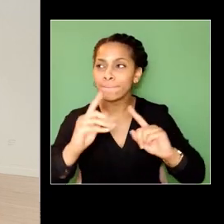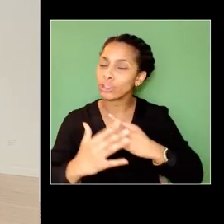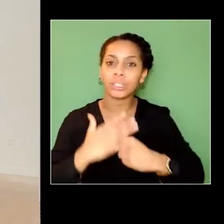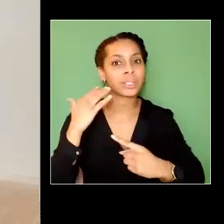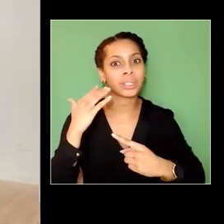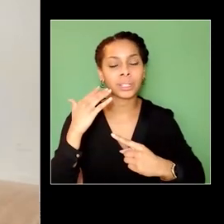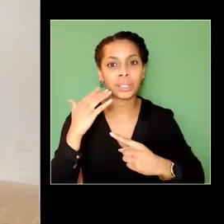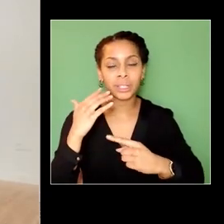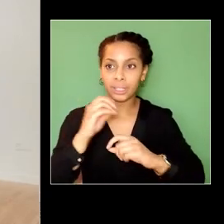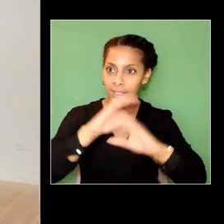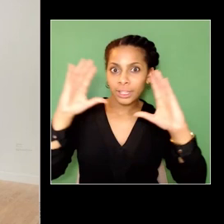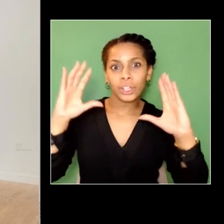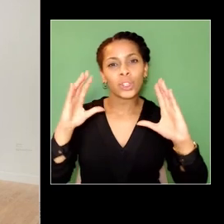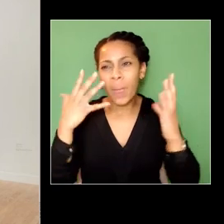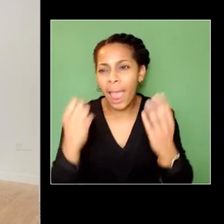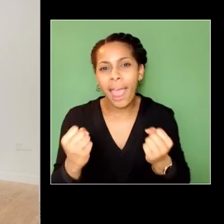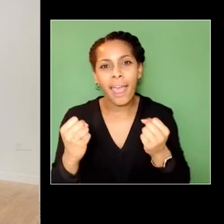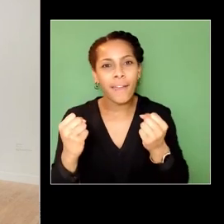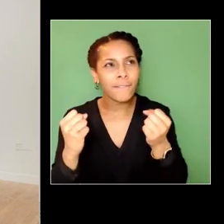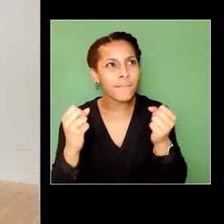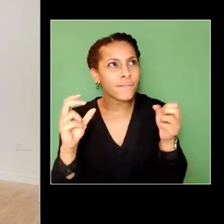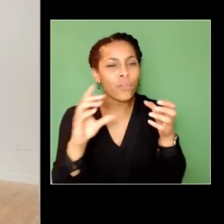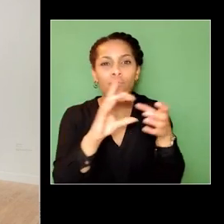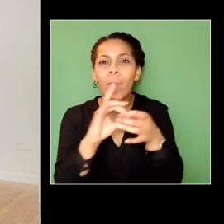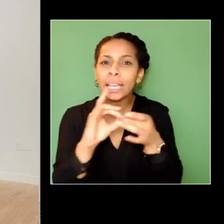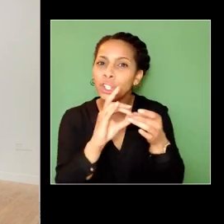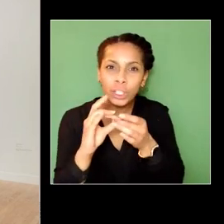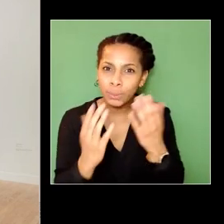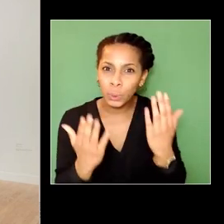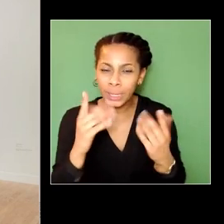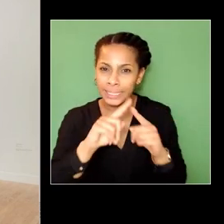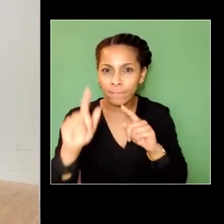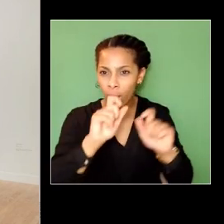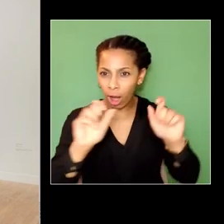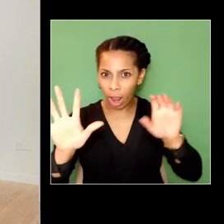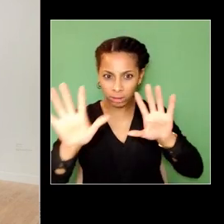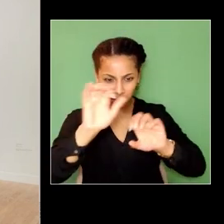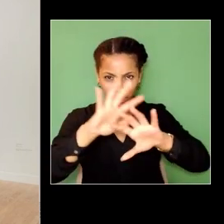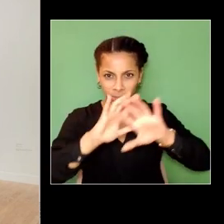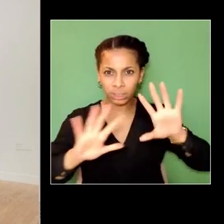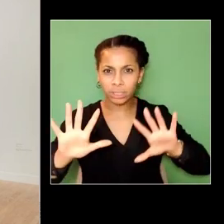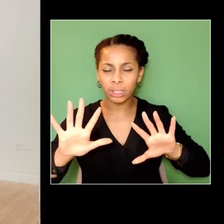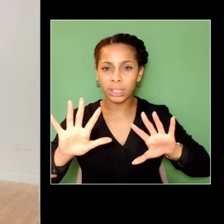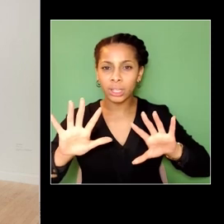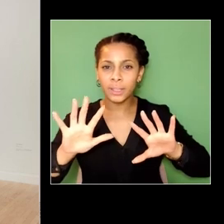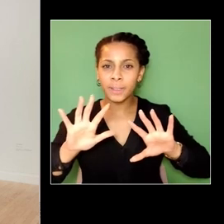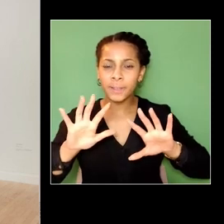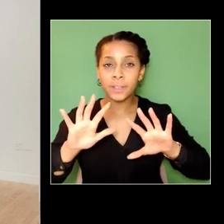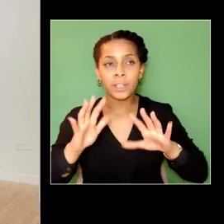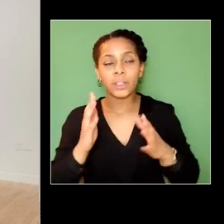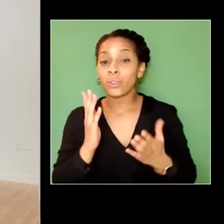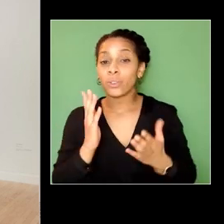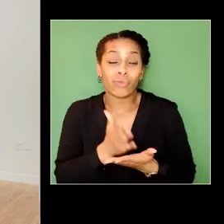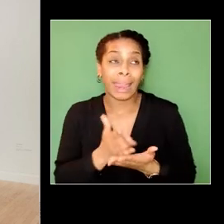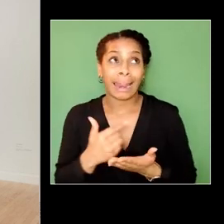you start to have relationships between those things. And so I think, yeah, that it took me a long